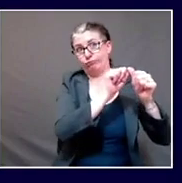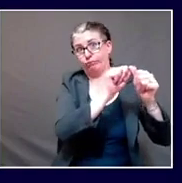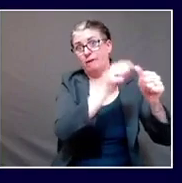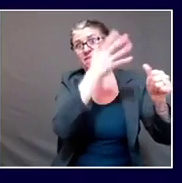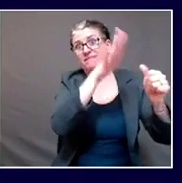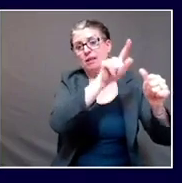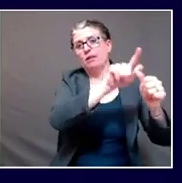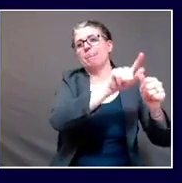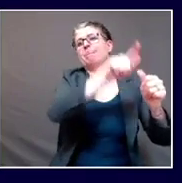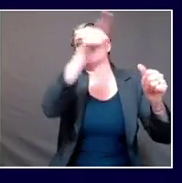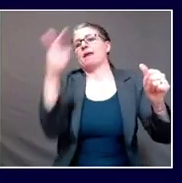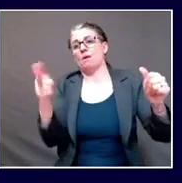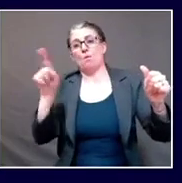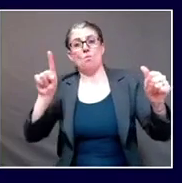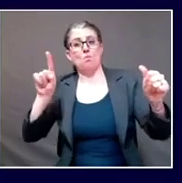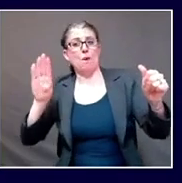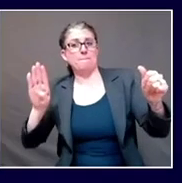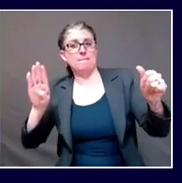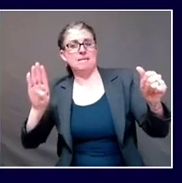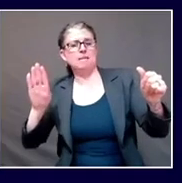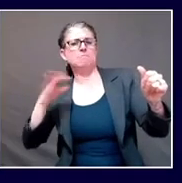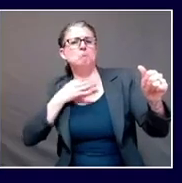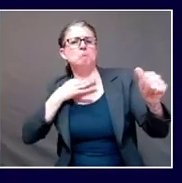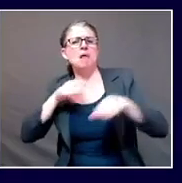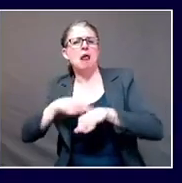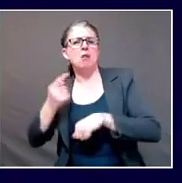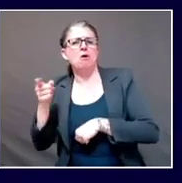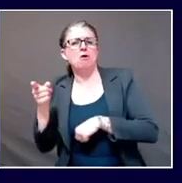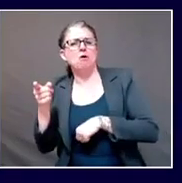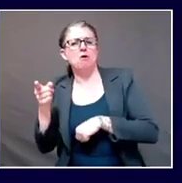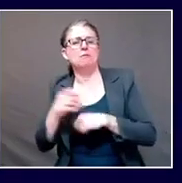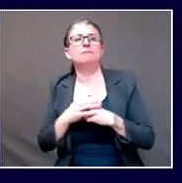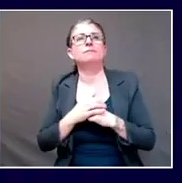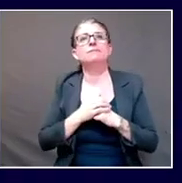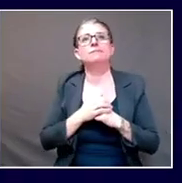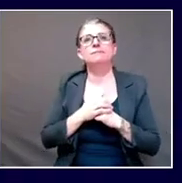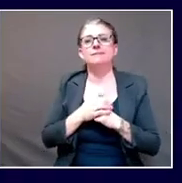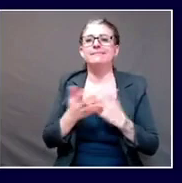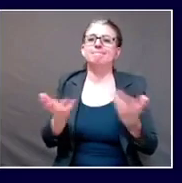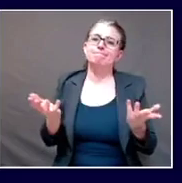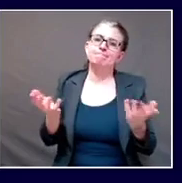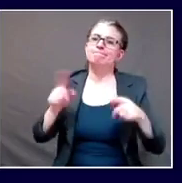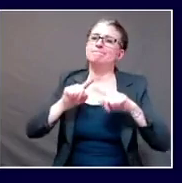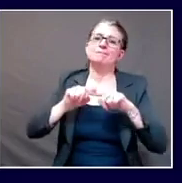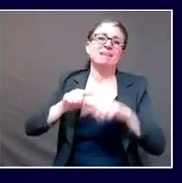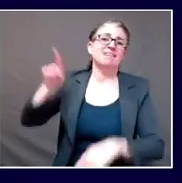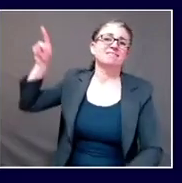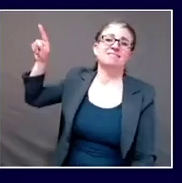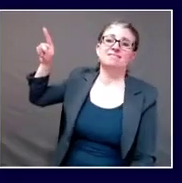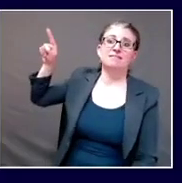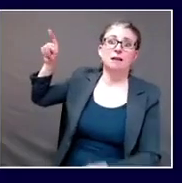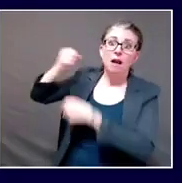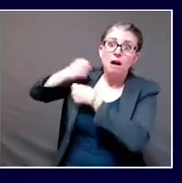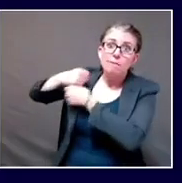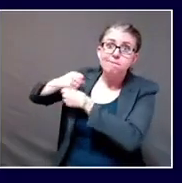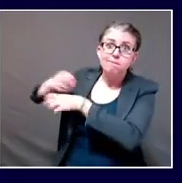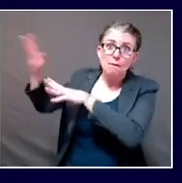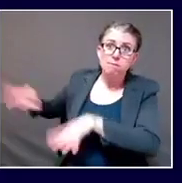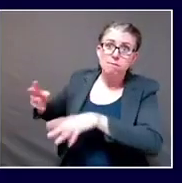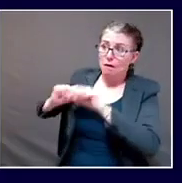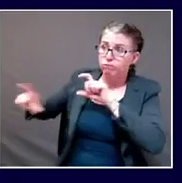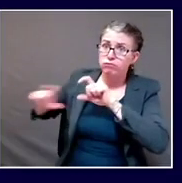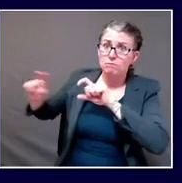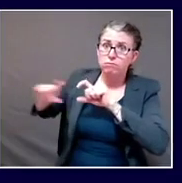quickly Maine and other states can move through the various phases. It really is a function of how much vaccine is being produced.